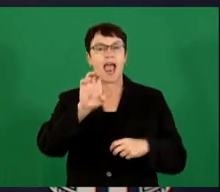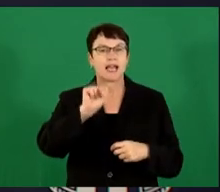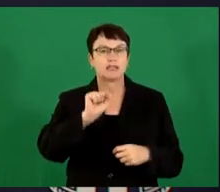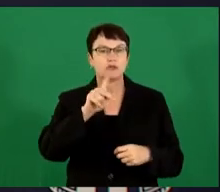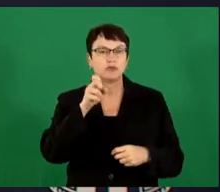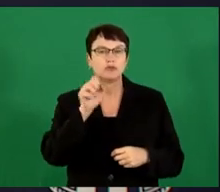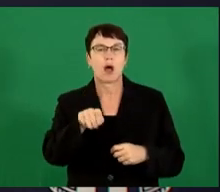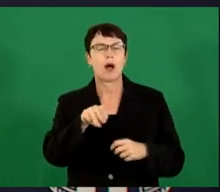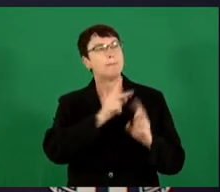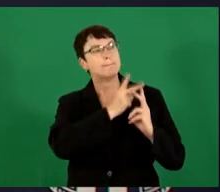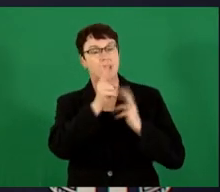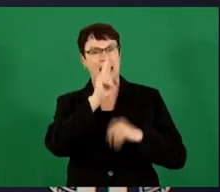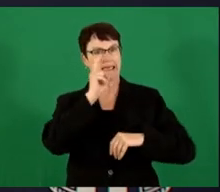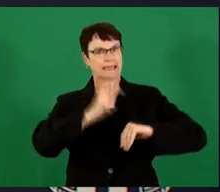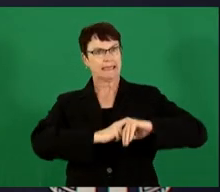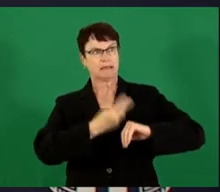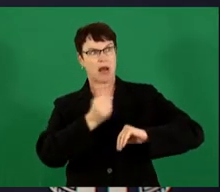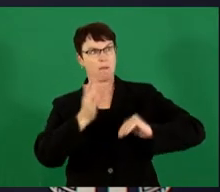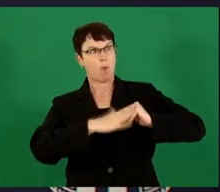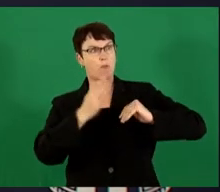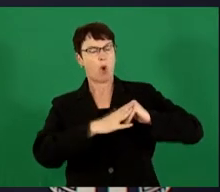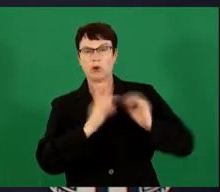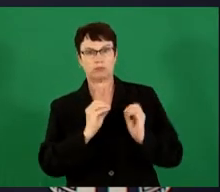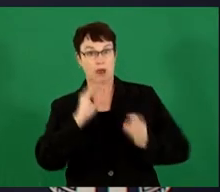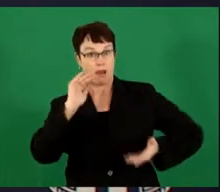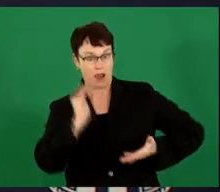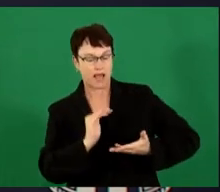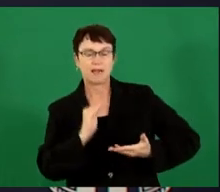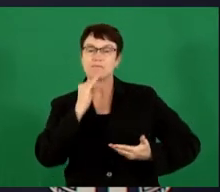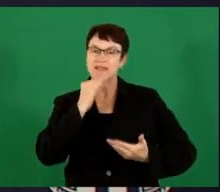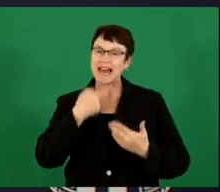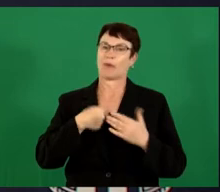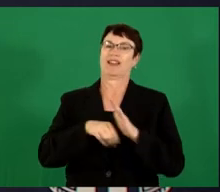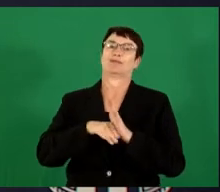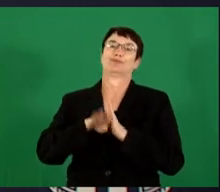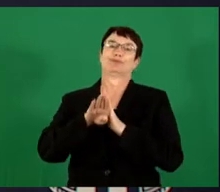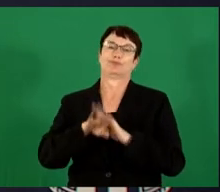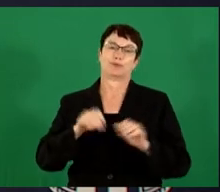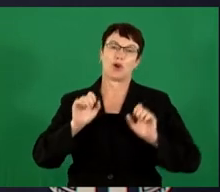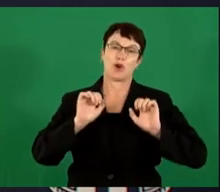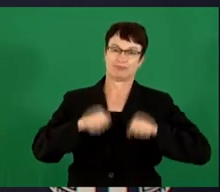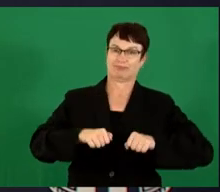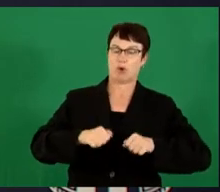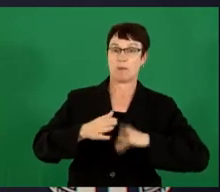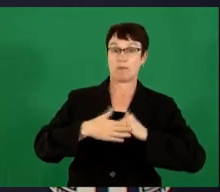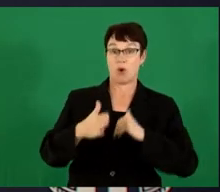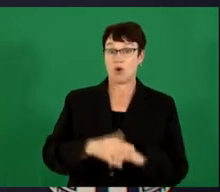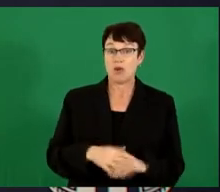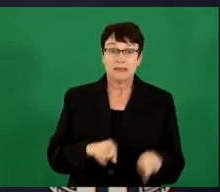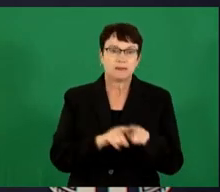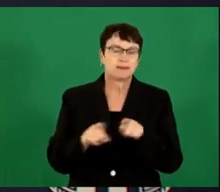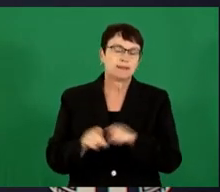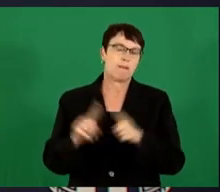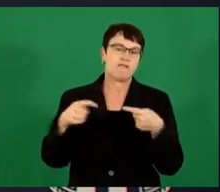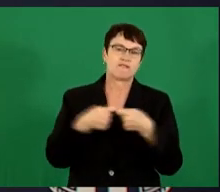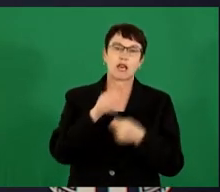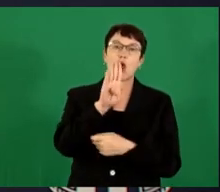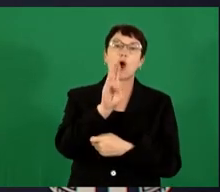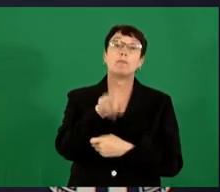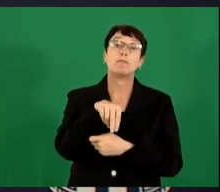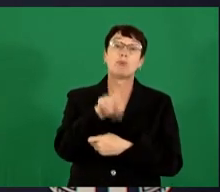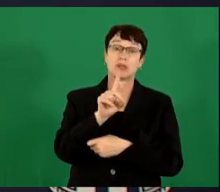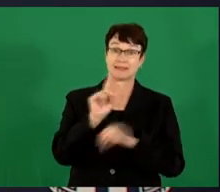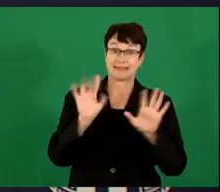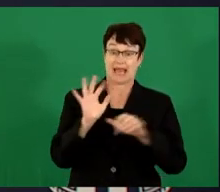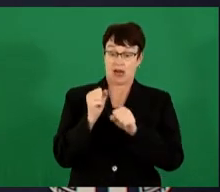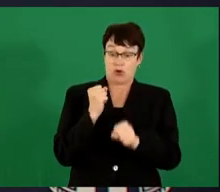outcome. Financing conditions for rand-denominated bonds remain tight. 10-year bond yields